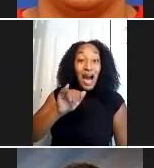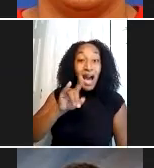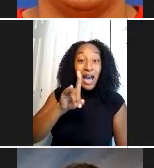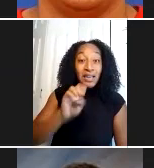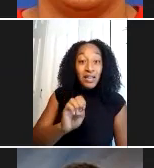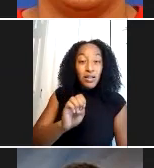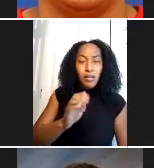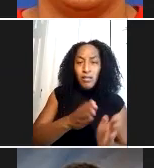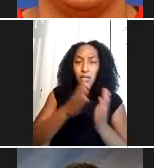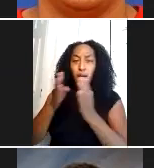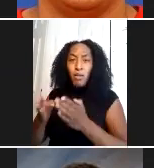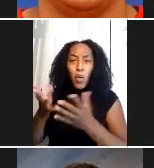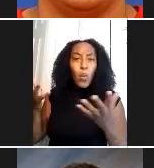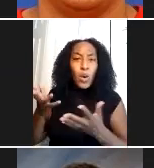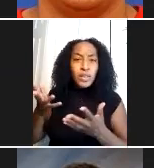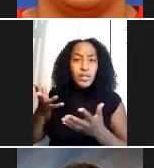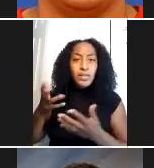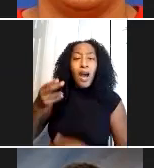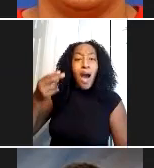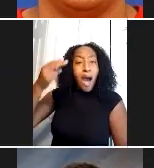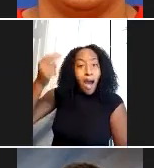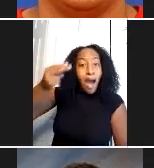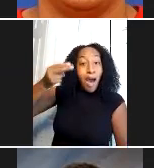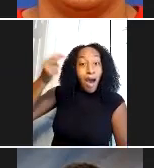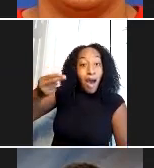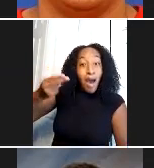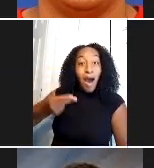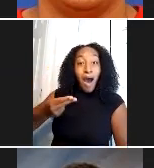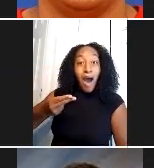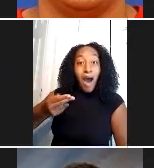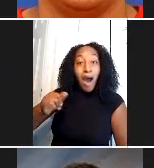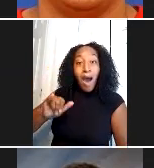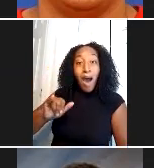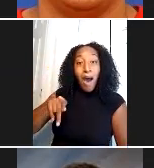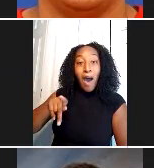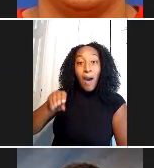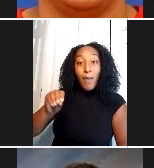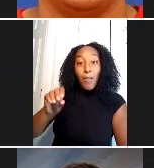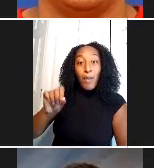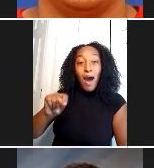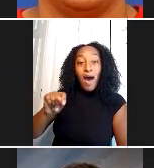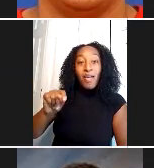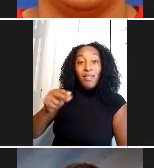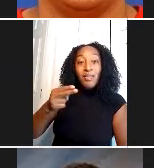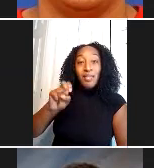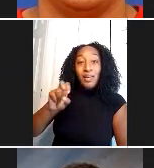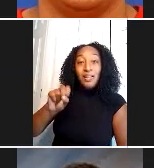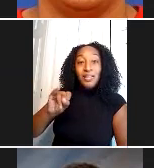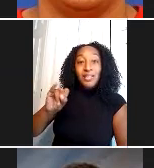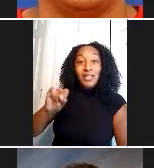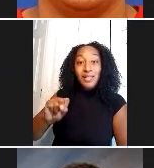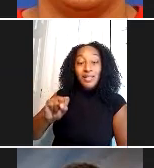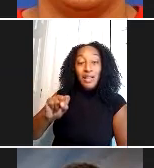hypothesis is a testable prediction based on the research that was